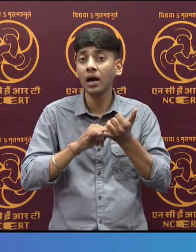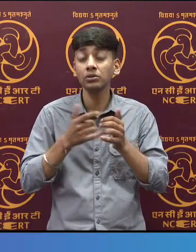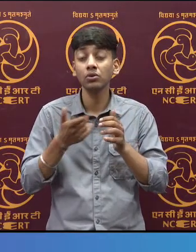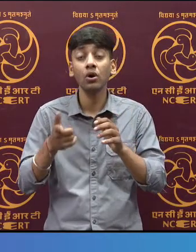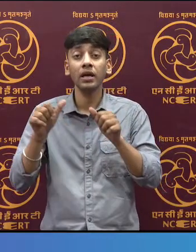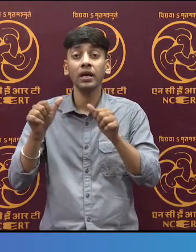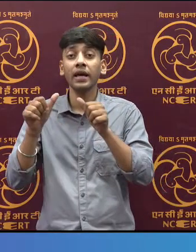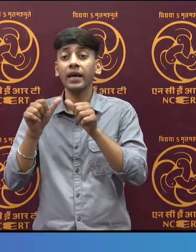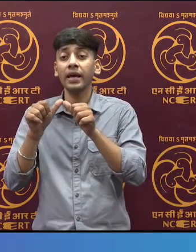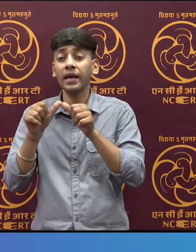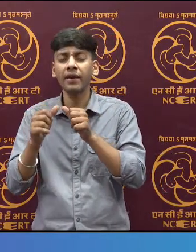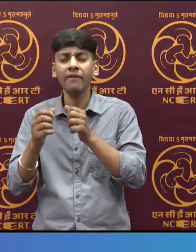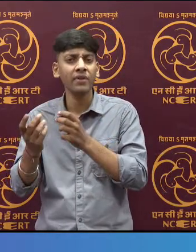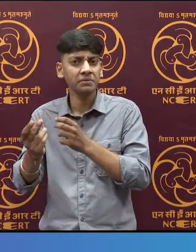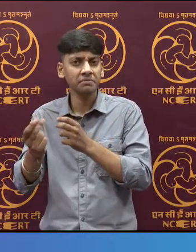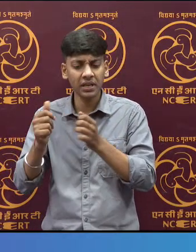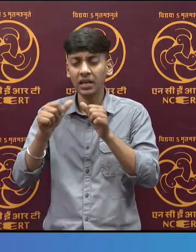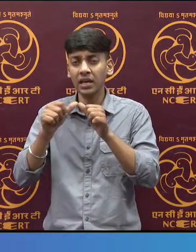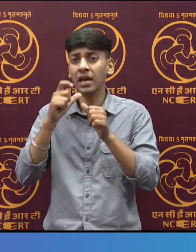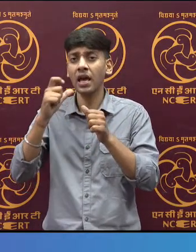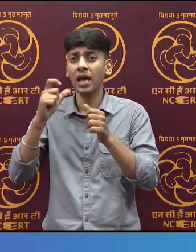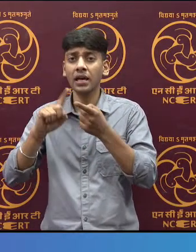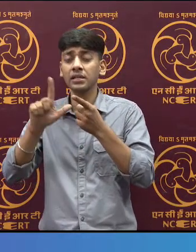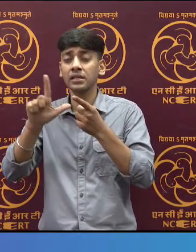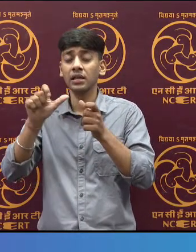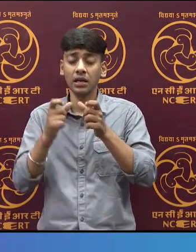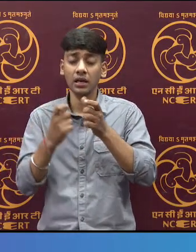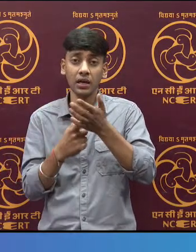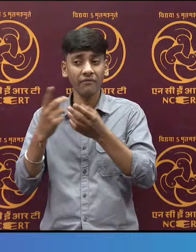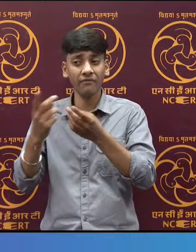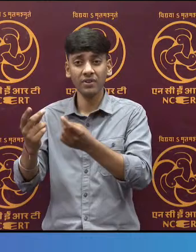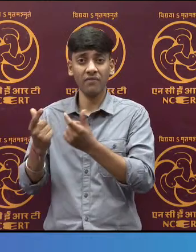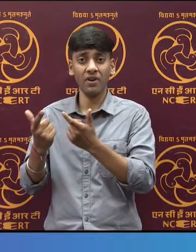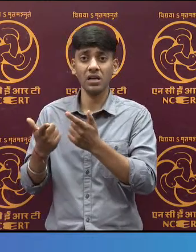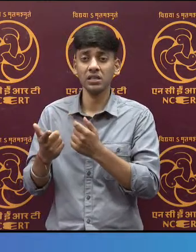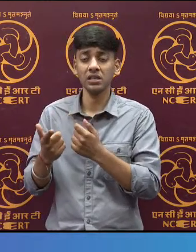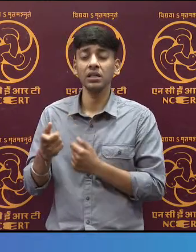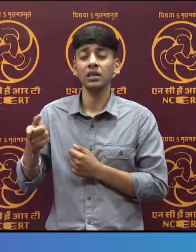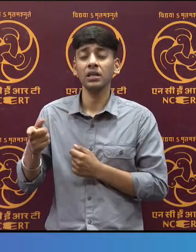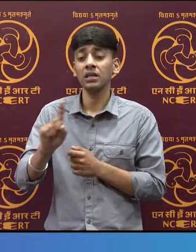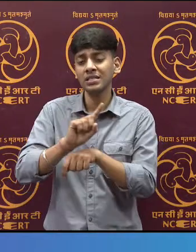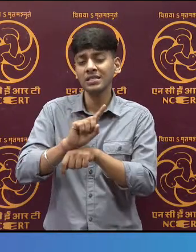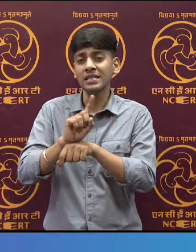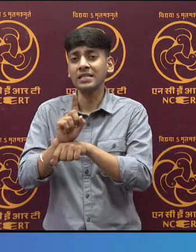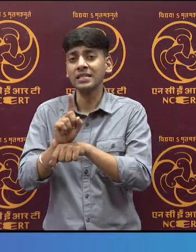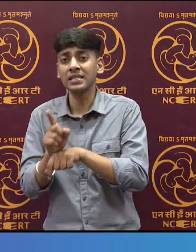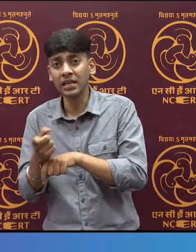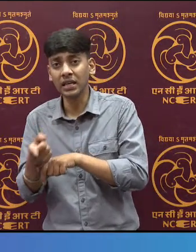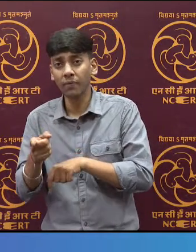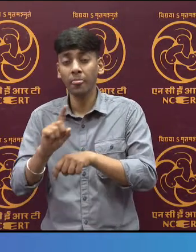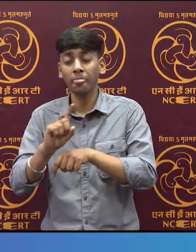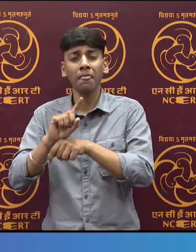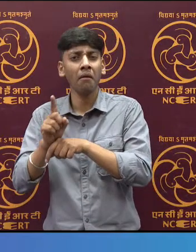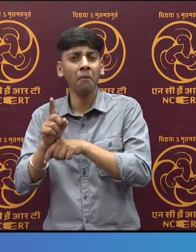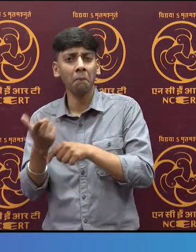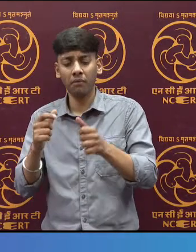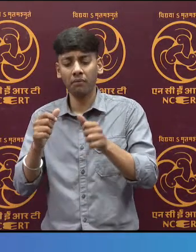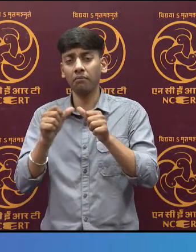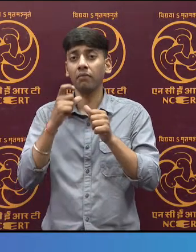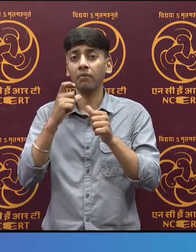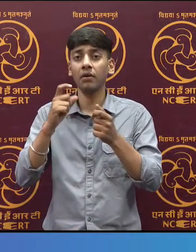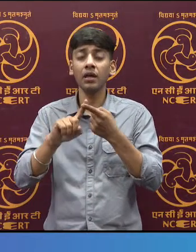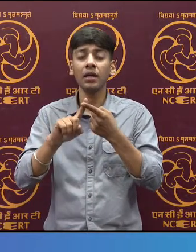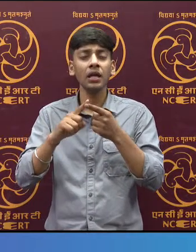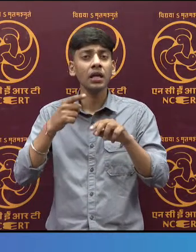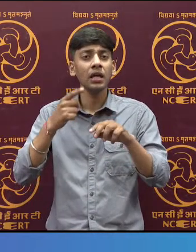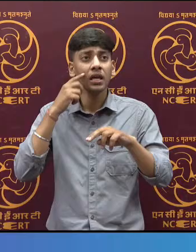the acceleration produced in the object. So, students, you must be knowing what is acceleration. Acceleration means